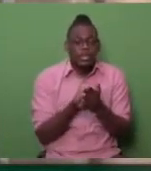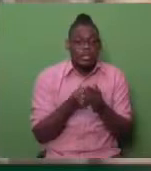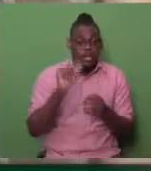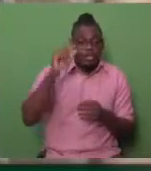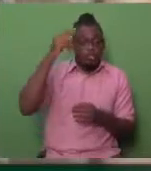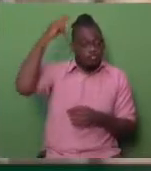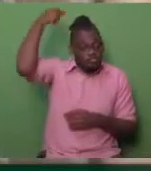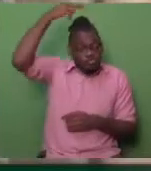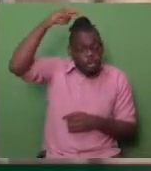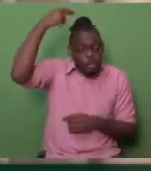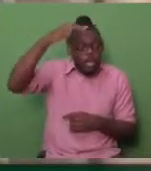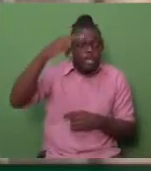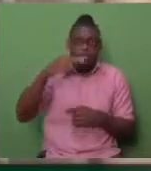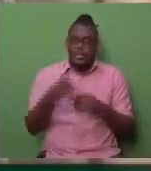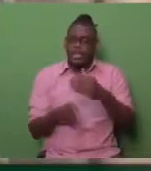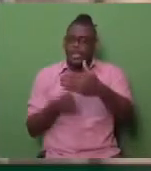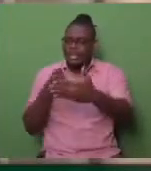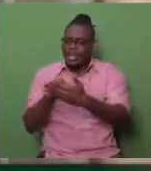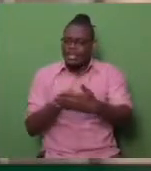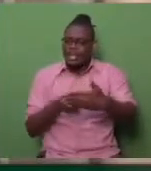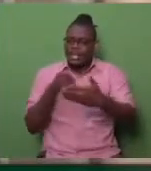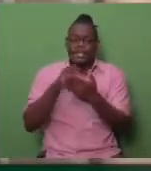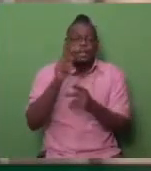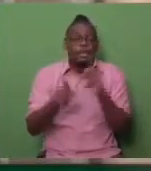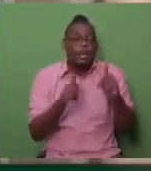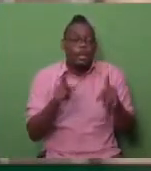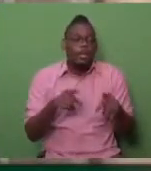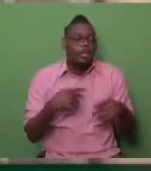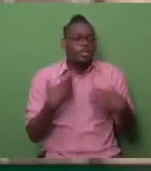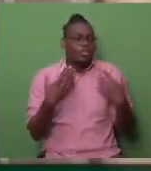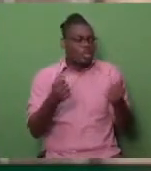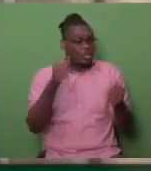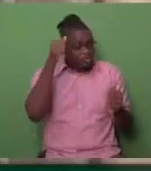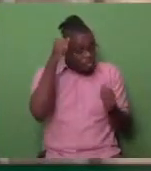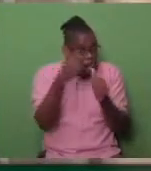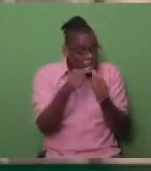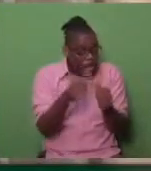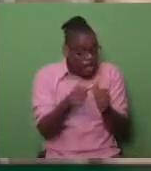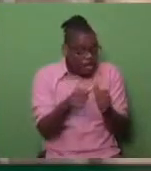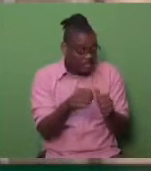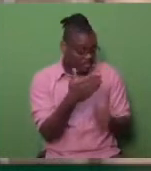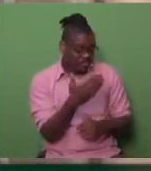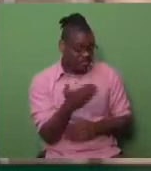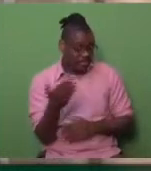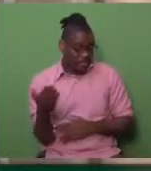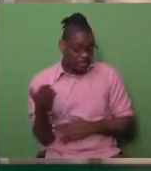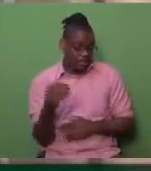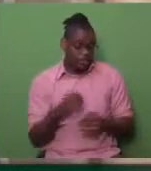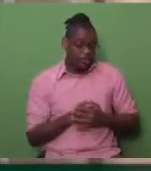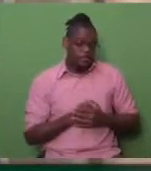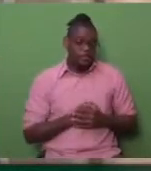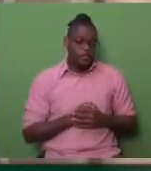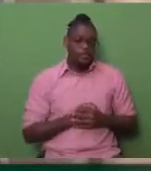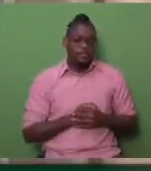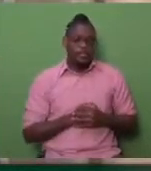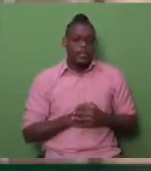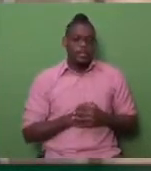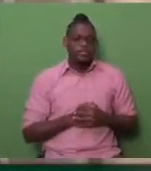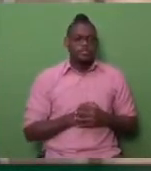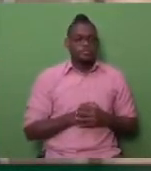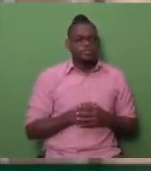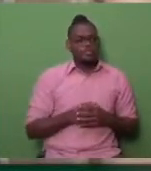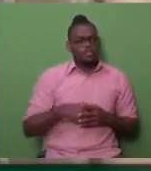I want to remind you that something very revealing was said by the Honorable Prime